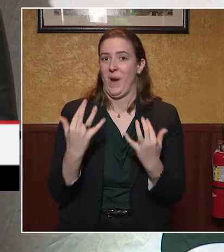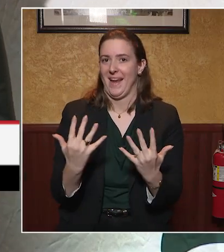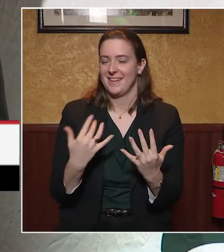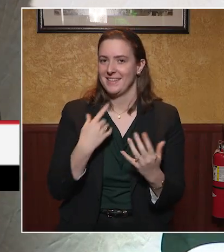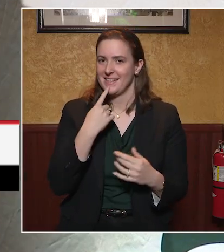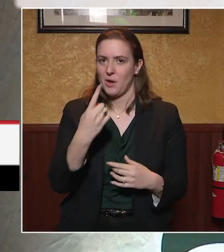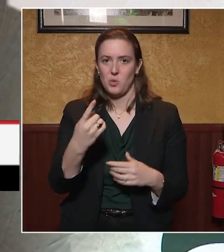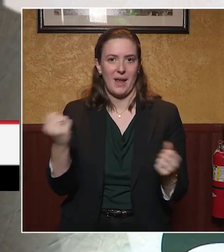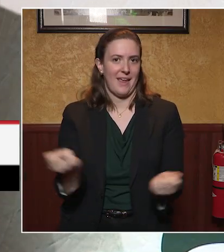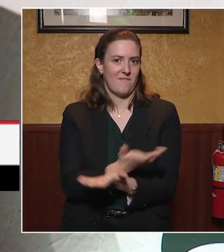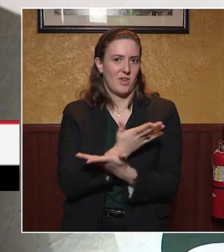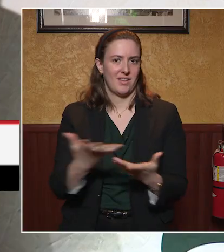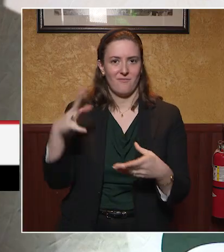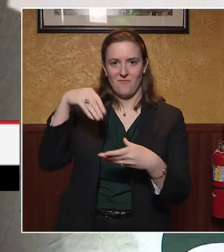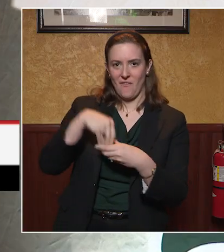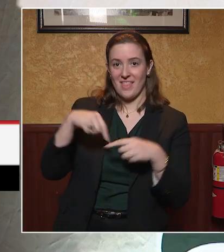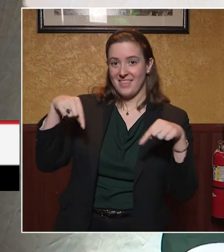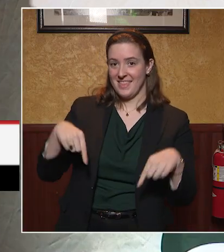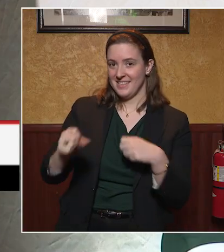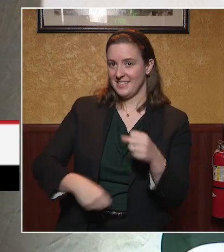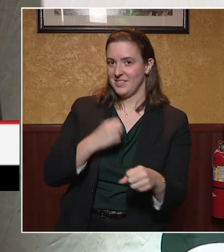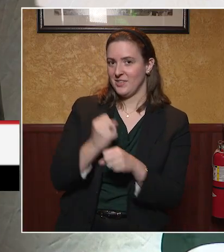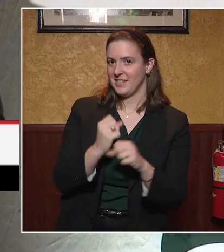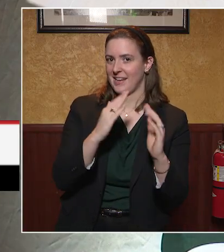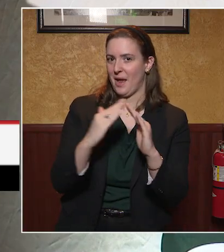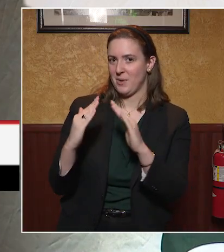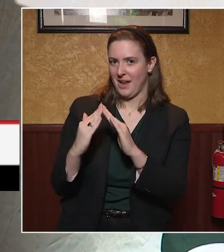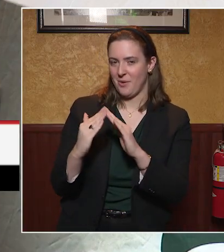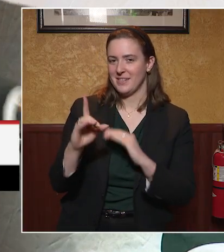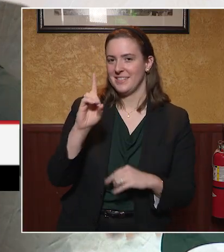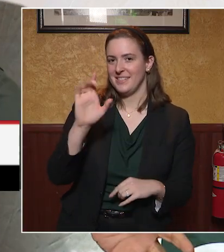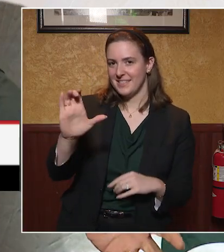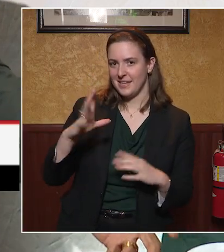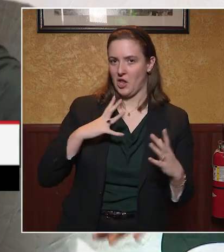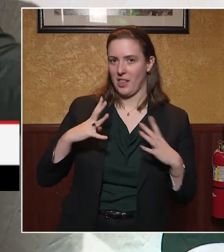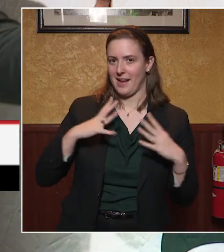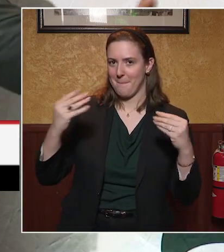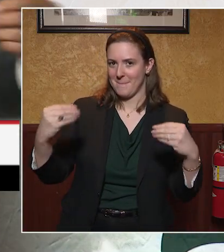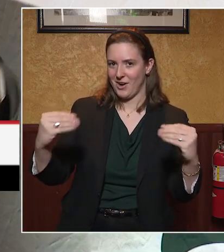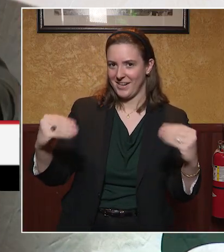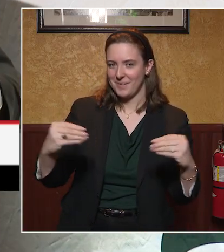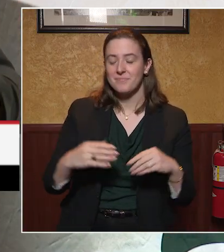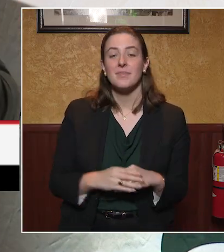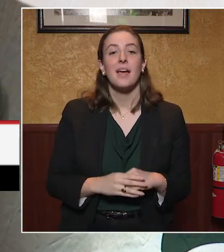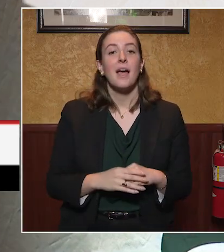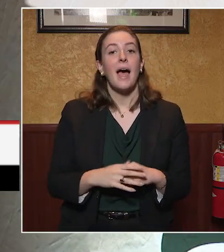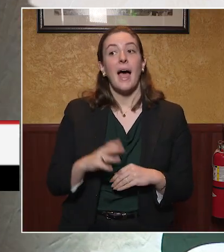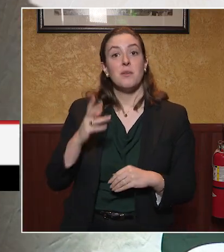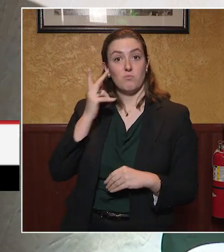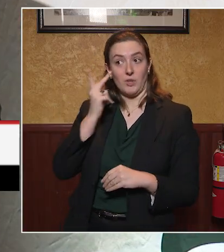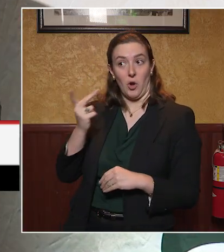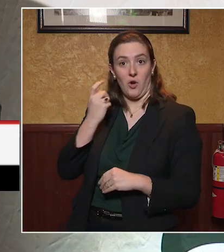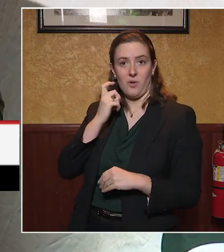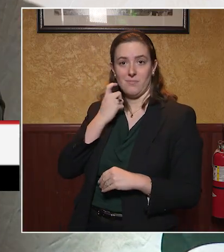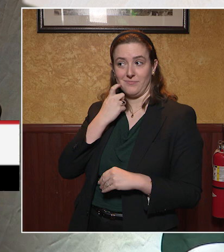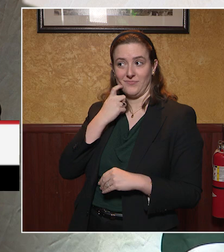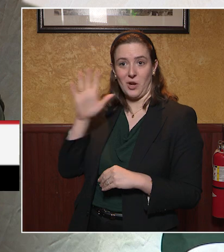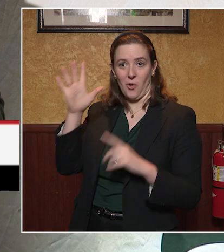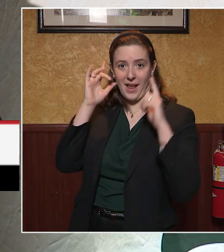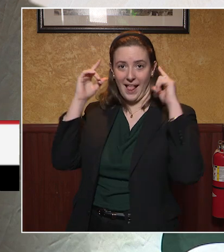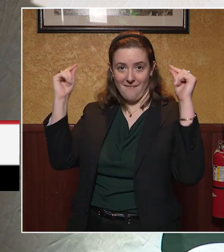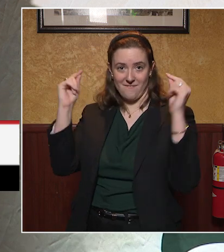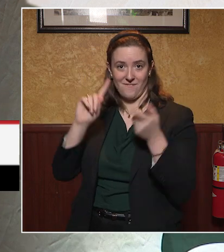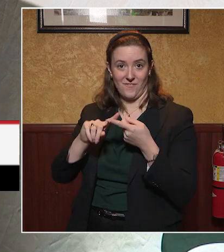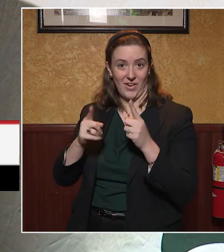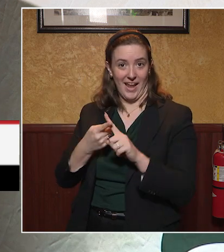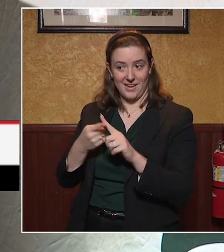store for this year's Downtown DC Holiday Market. And as you saw with our special help from our elf friend here. We'll be